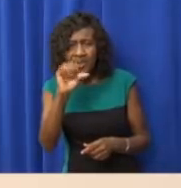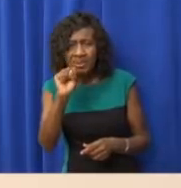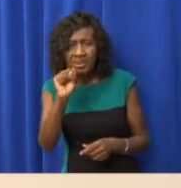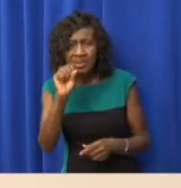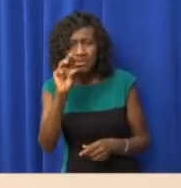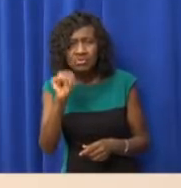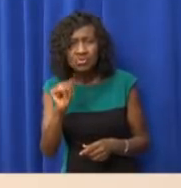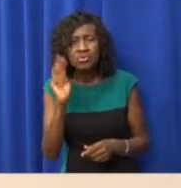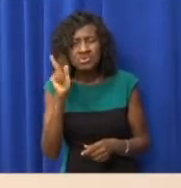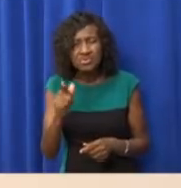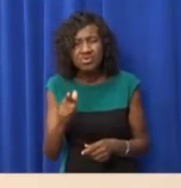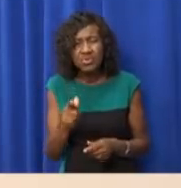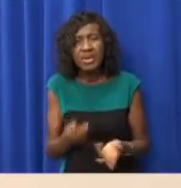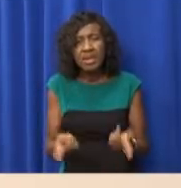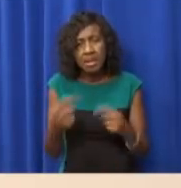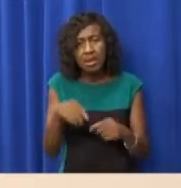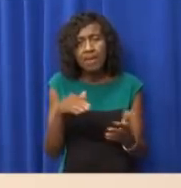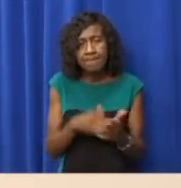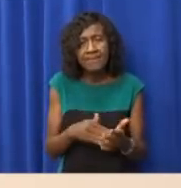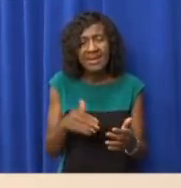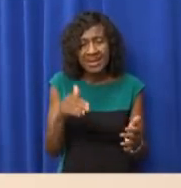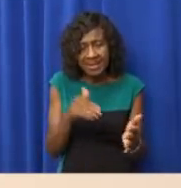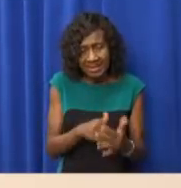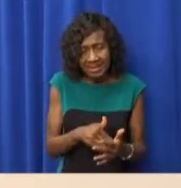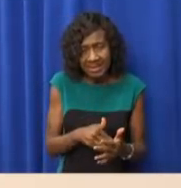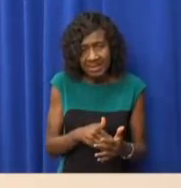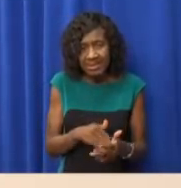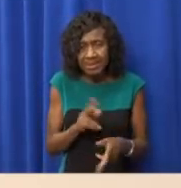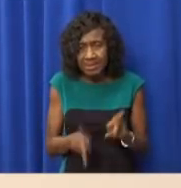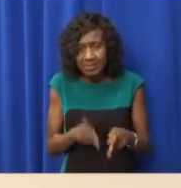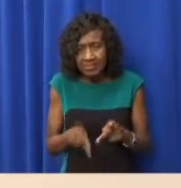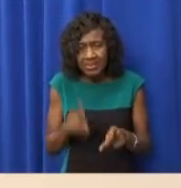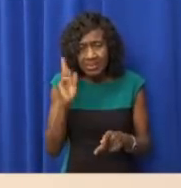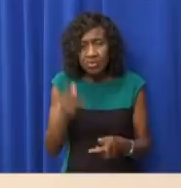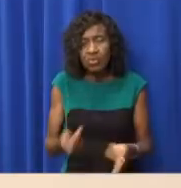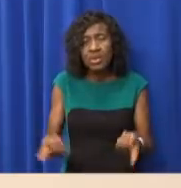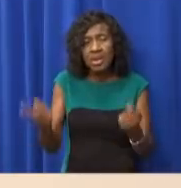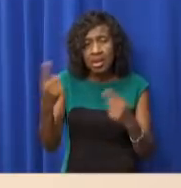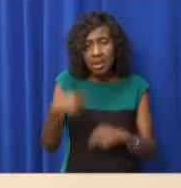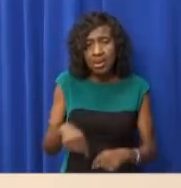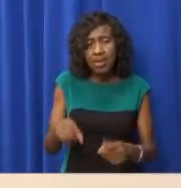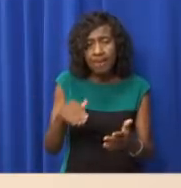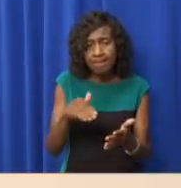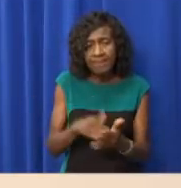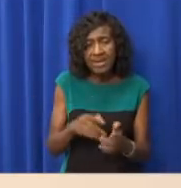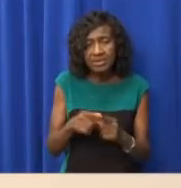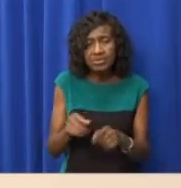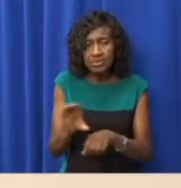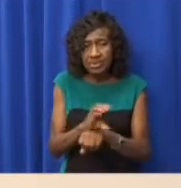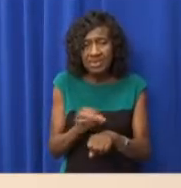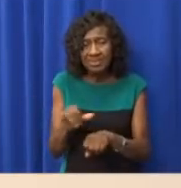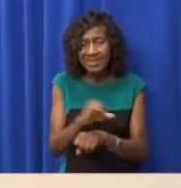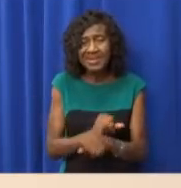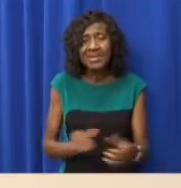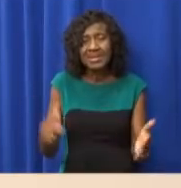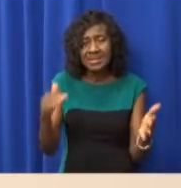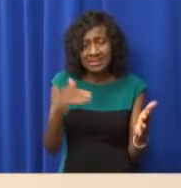here, and we want as many businesses to be able to survive this time as possible